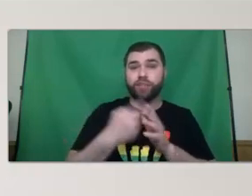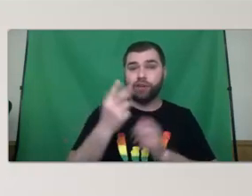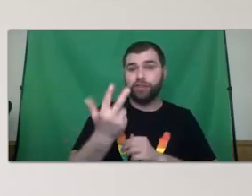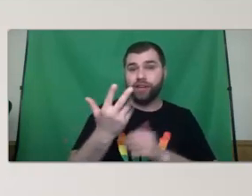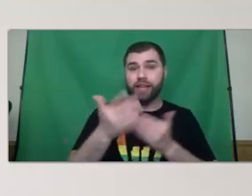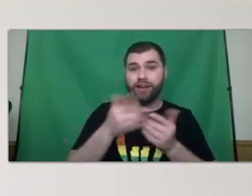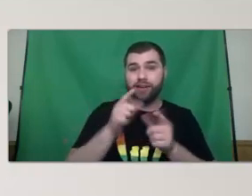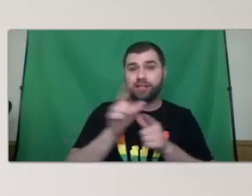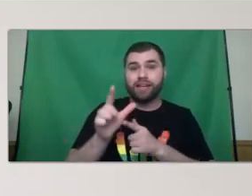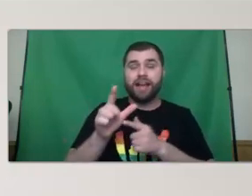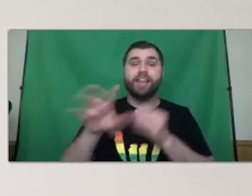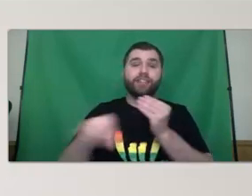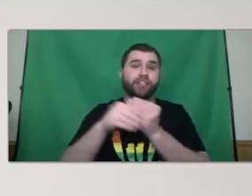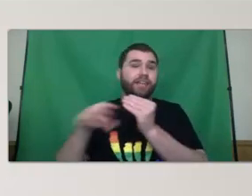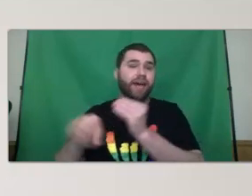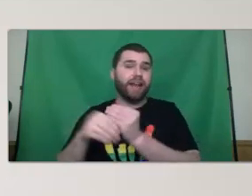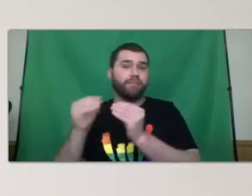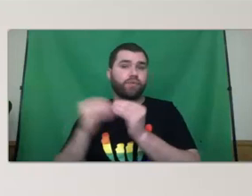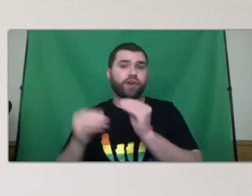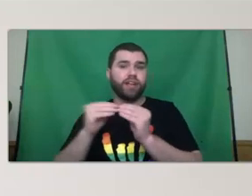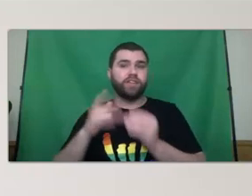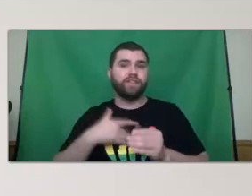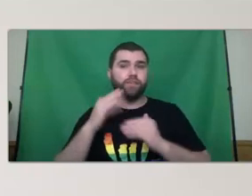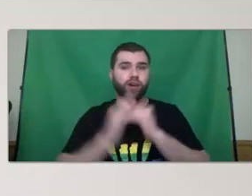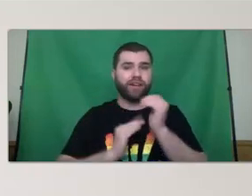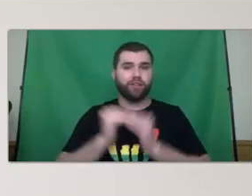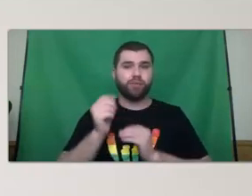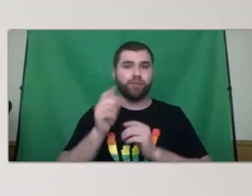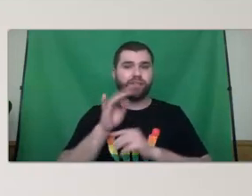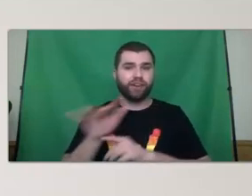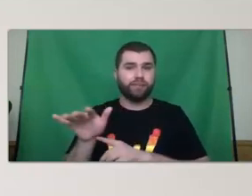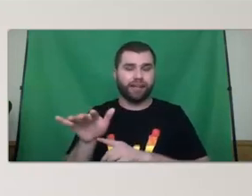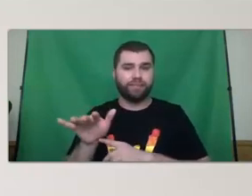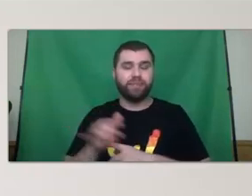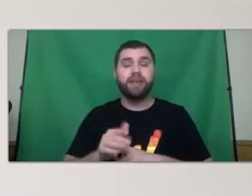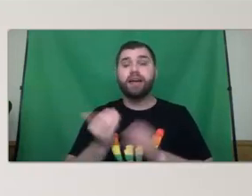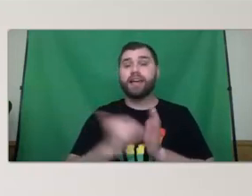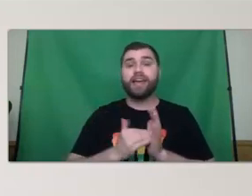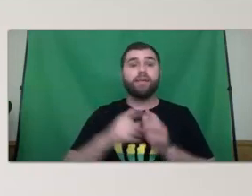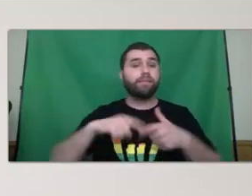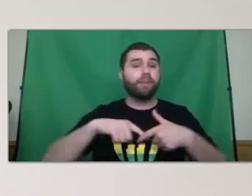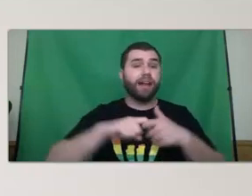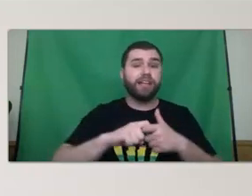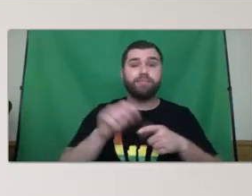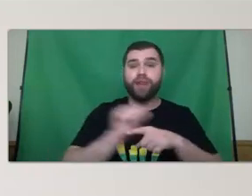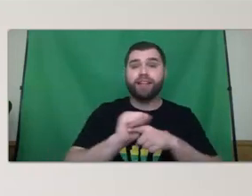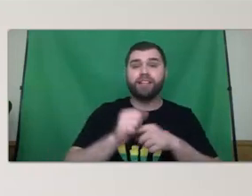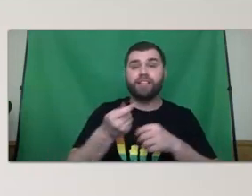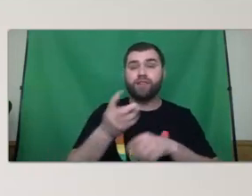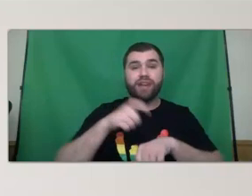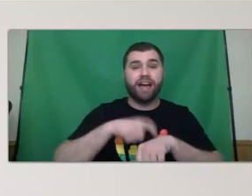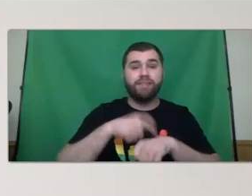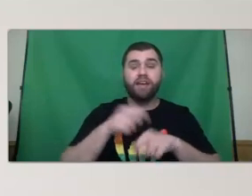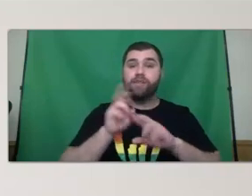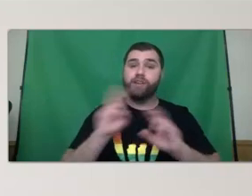with only three letters and then just keep adding more as you feel more comfortable with finger spelling. Again, pause it, practice it a